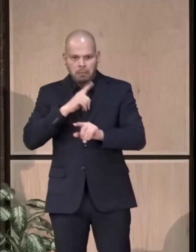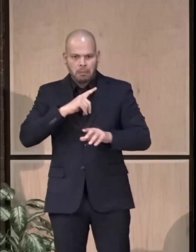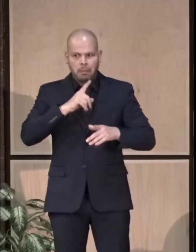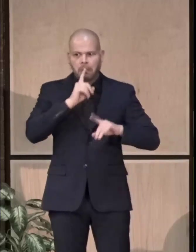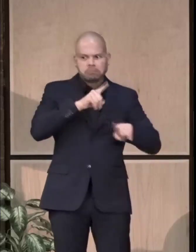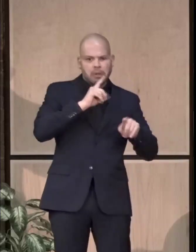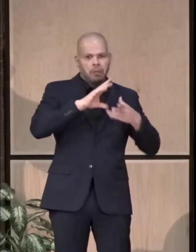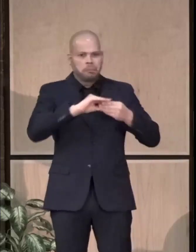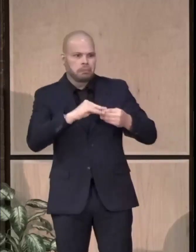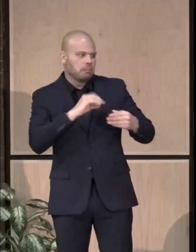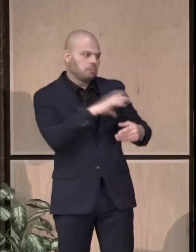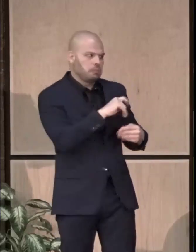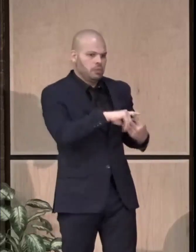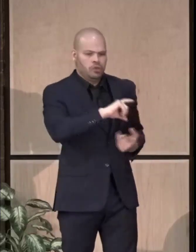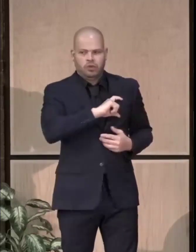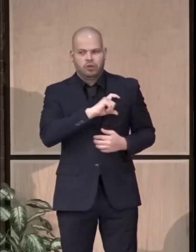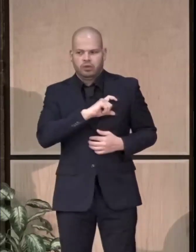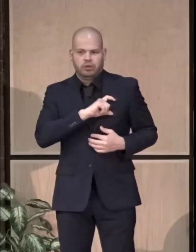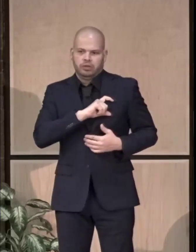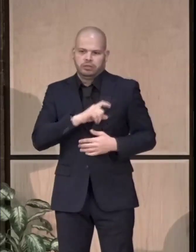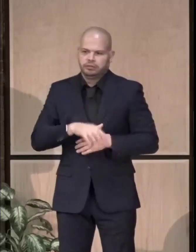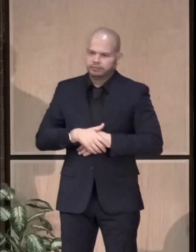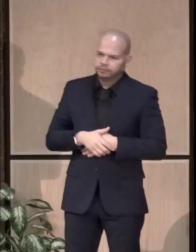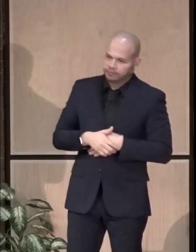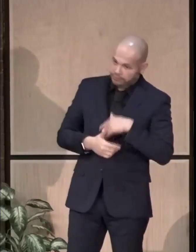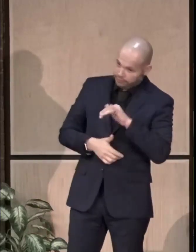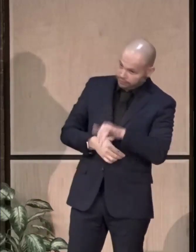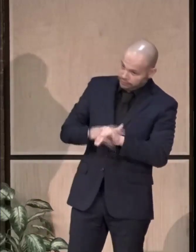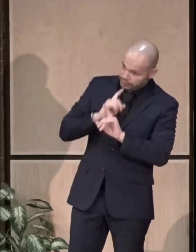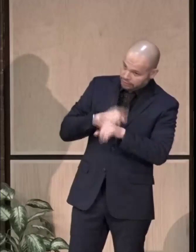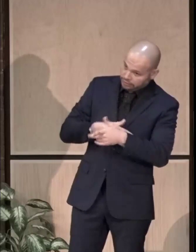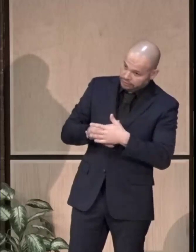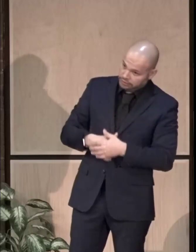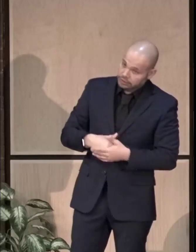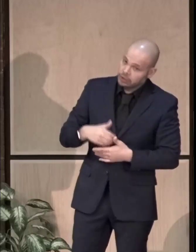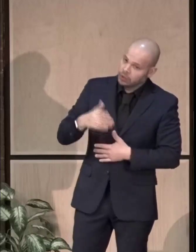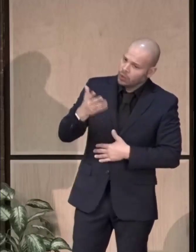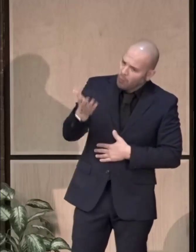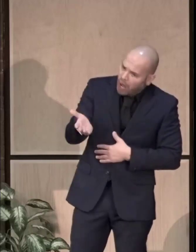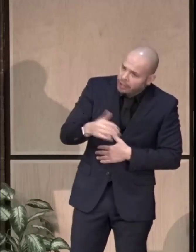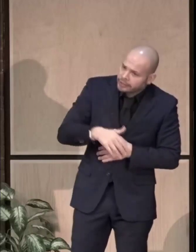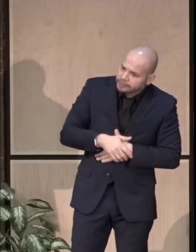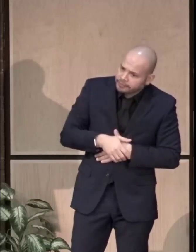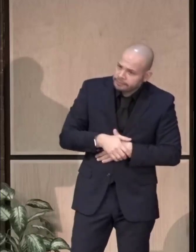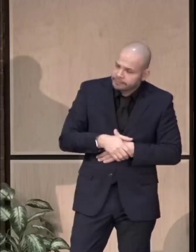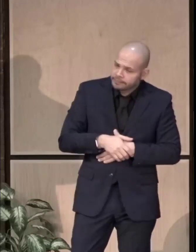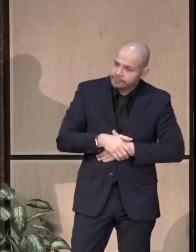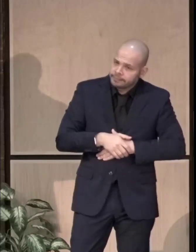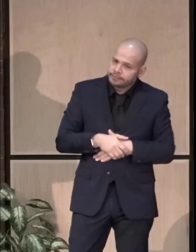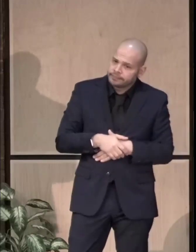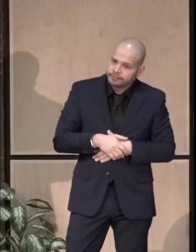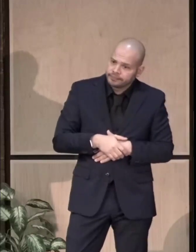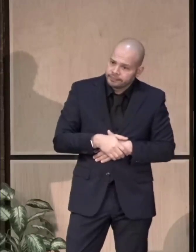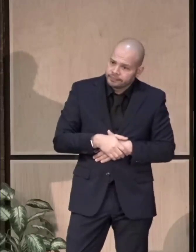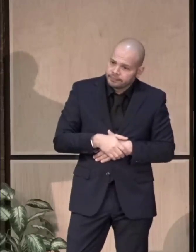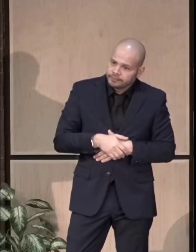That answers the question. Well, you were intent on getting card to a mental